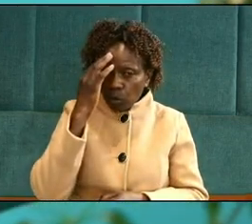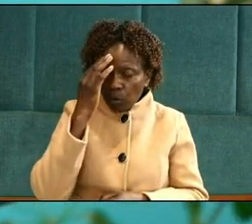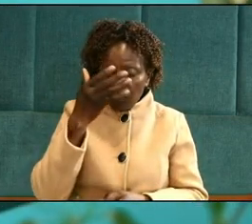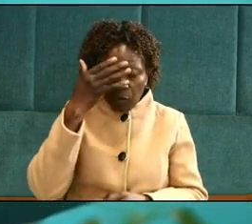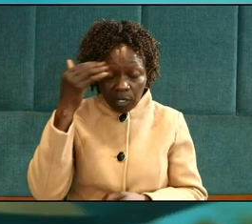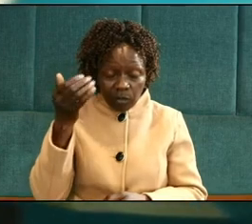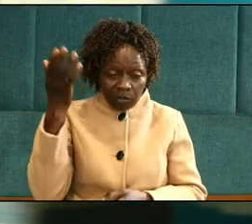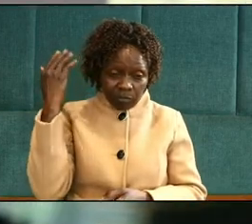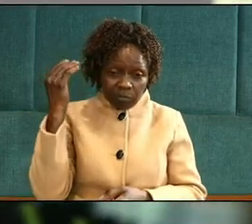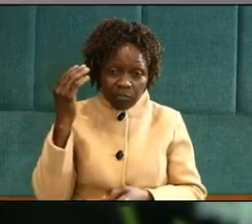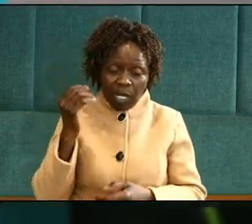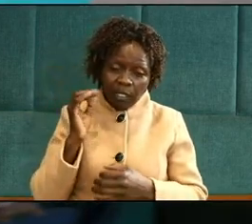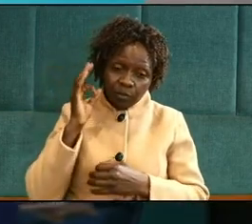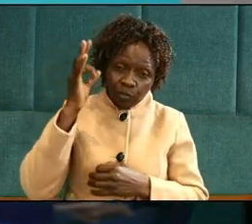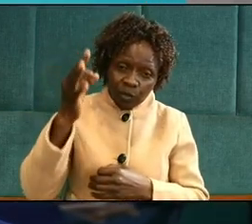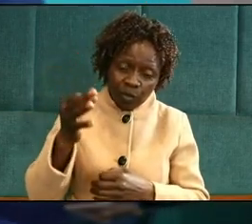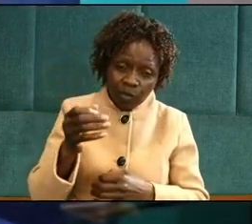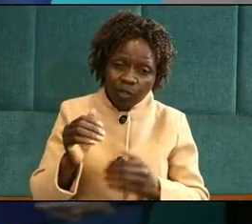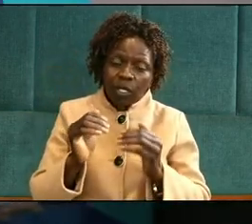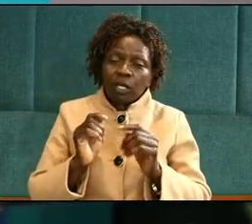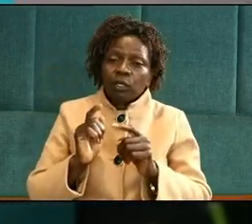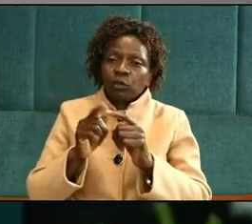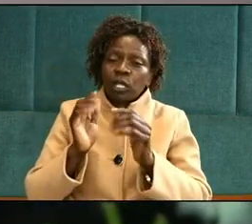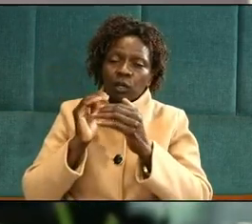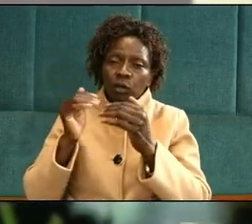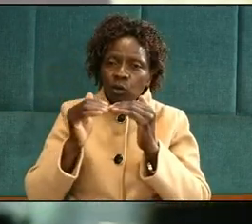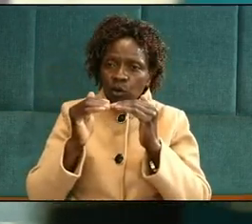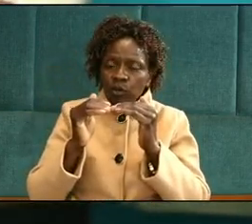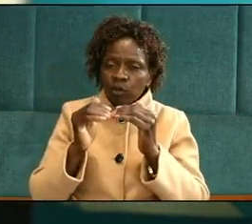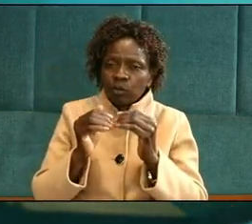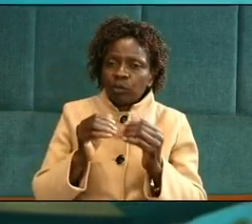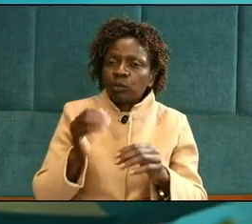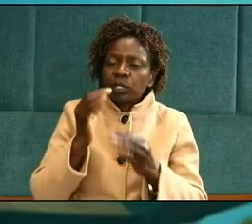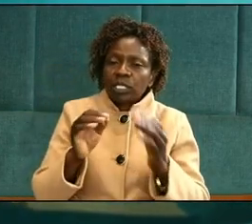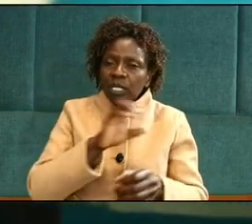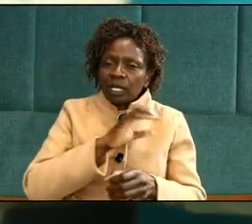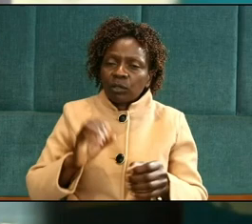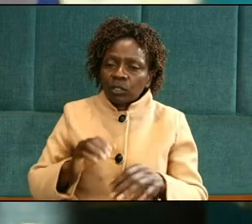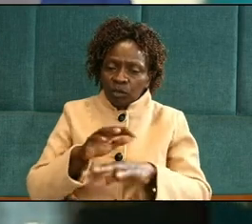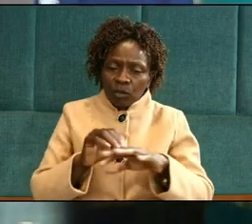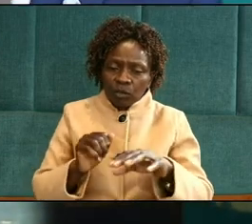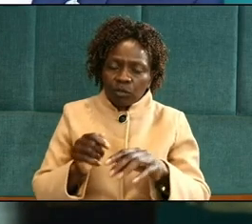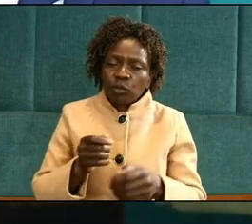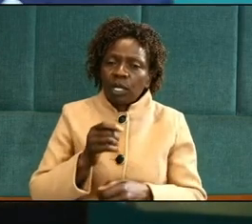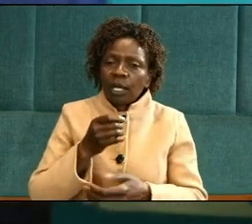past, I press towards the goal of the high calling, which is in Christ. God has called us to a sacred